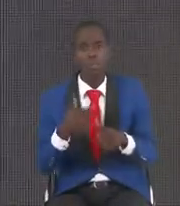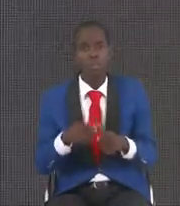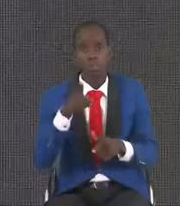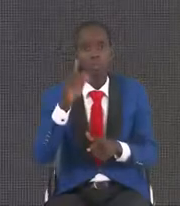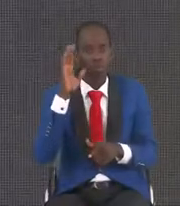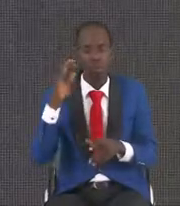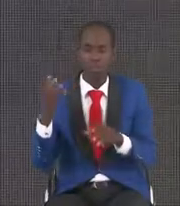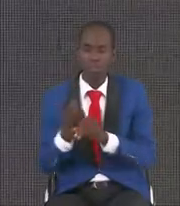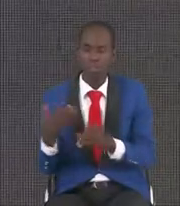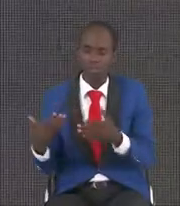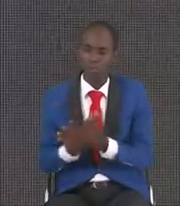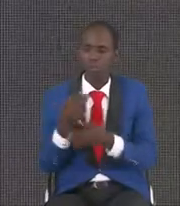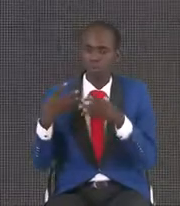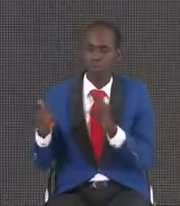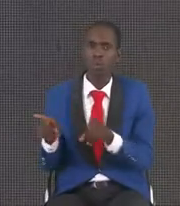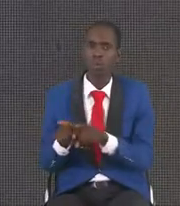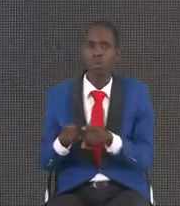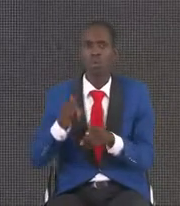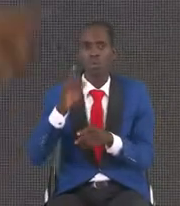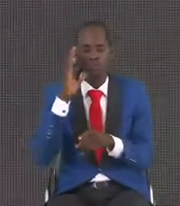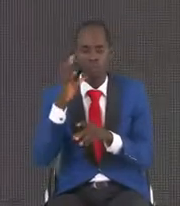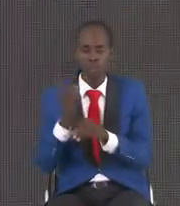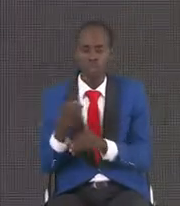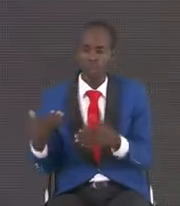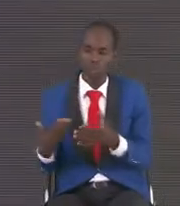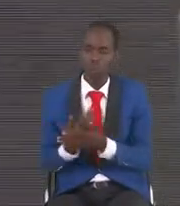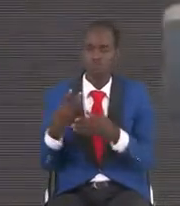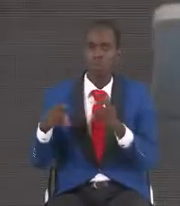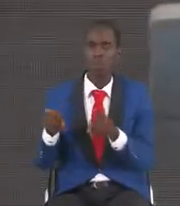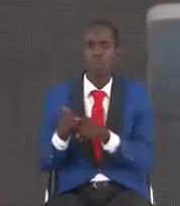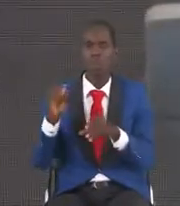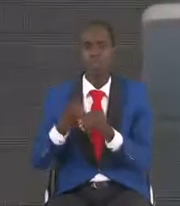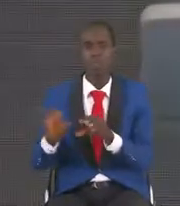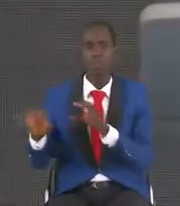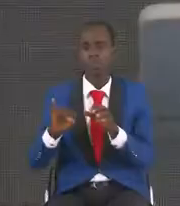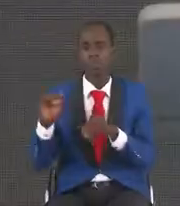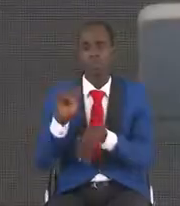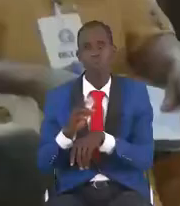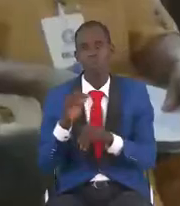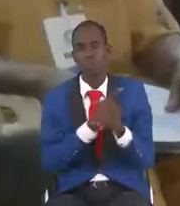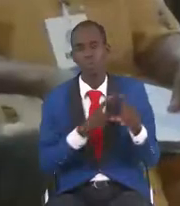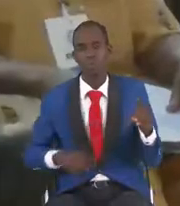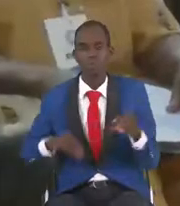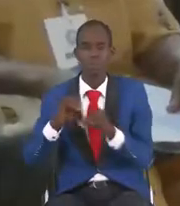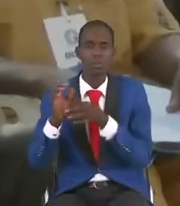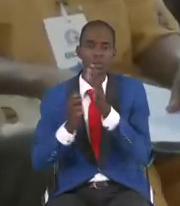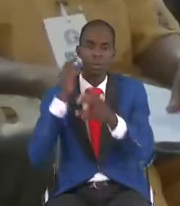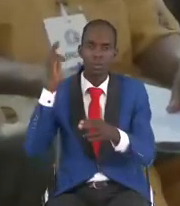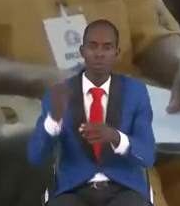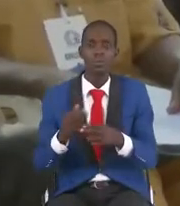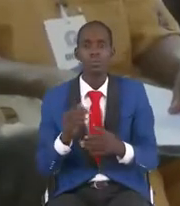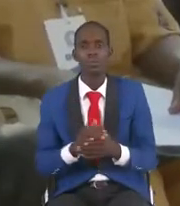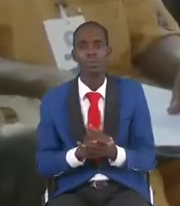strategy. And you'll get new method in doing the work of the Lord in Jesus' name.